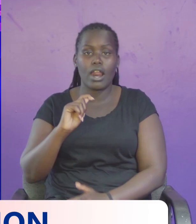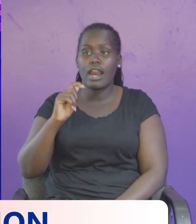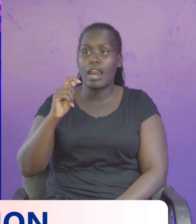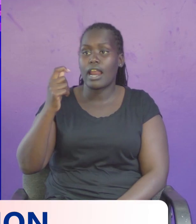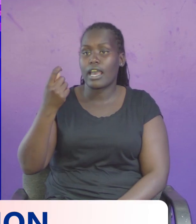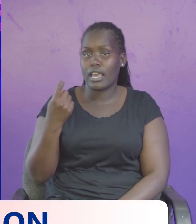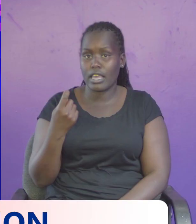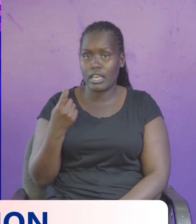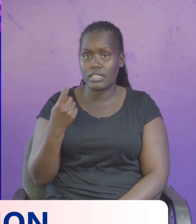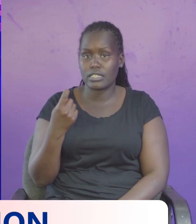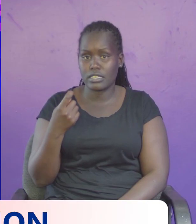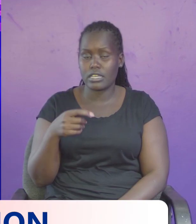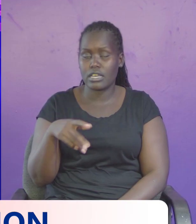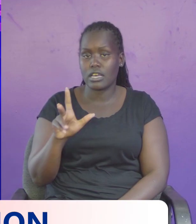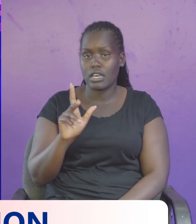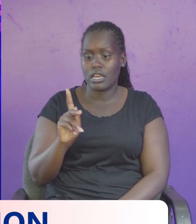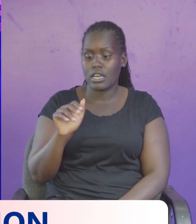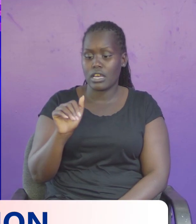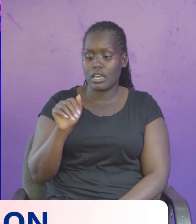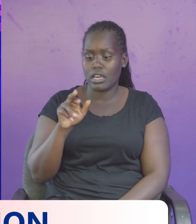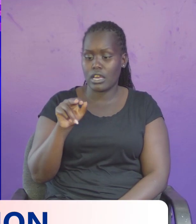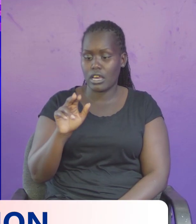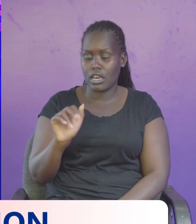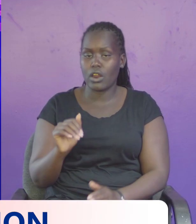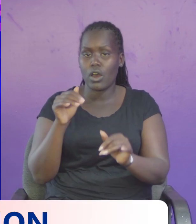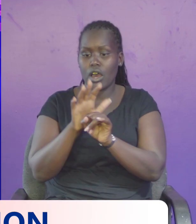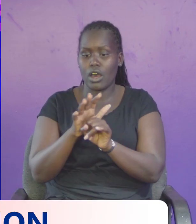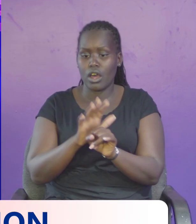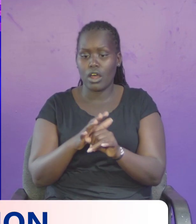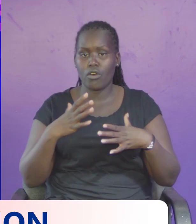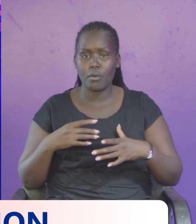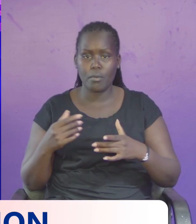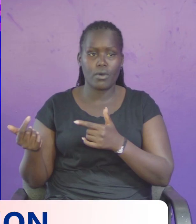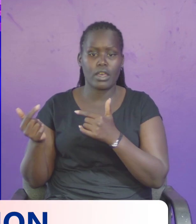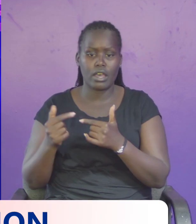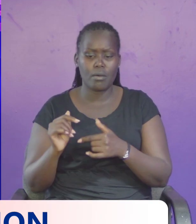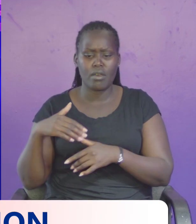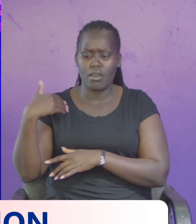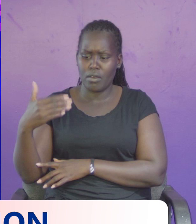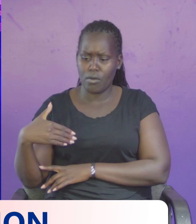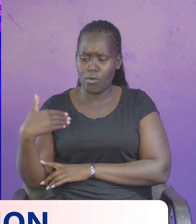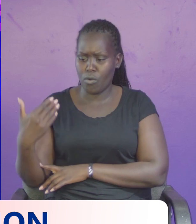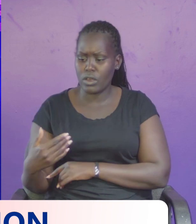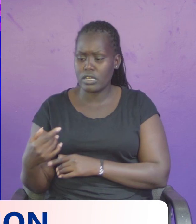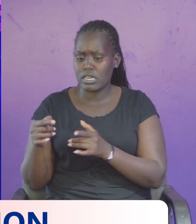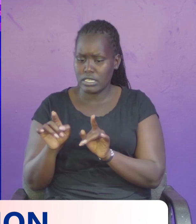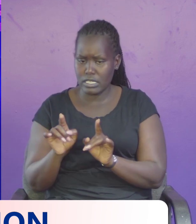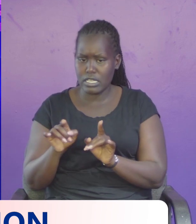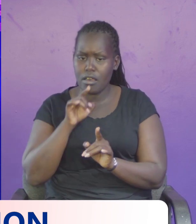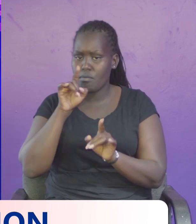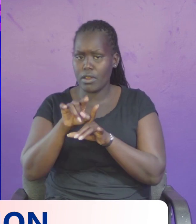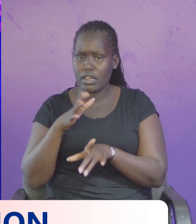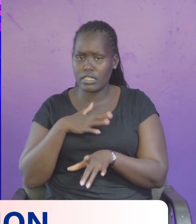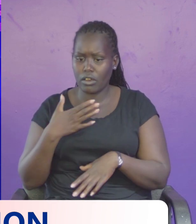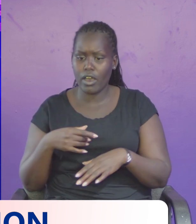Martha Karua, so many people came out, and we came out on a daily basis. I remember even our brothers that are in Uganda, Yes.